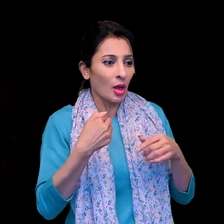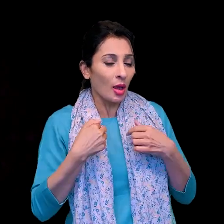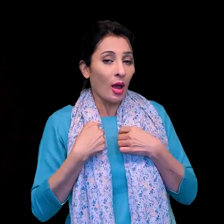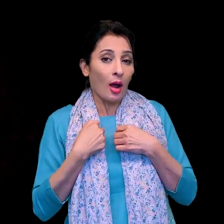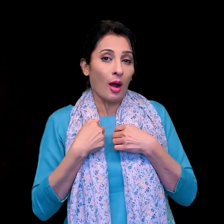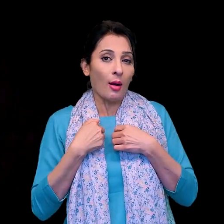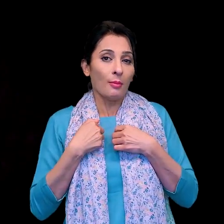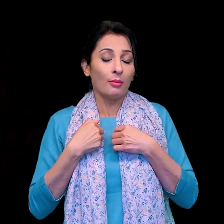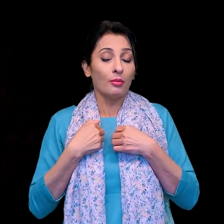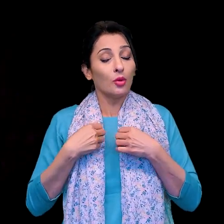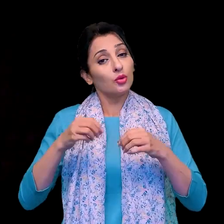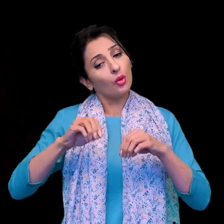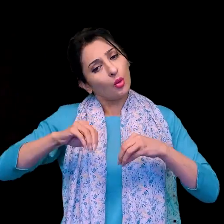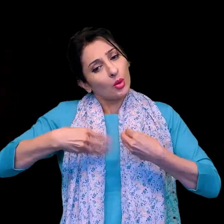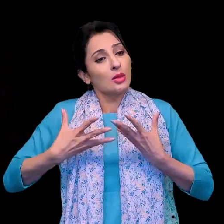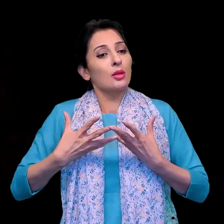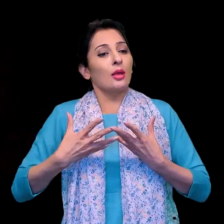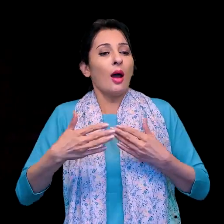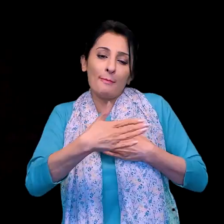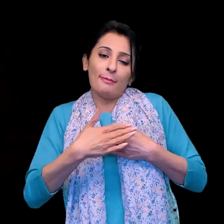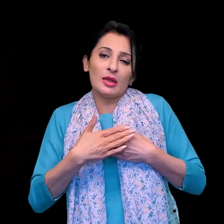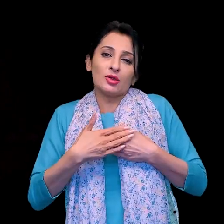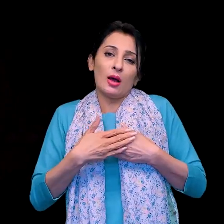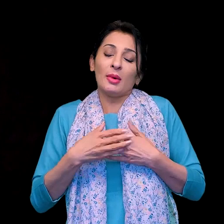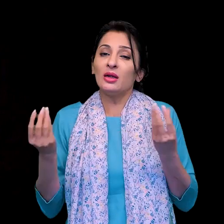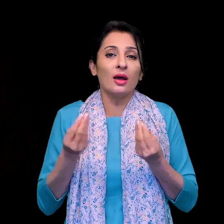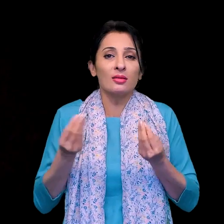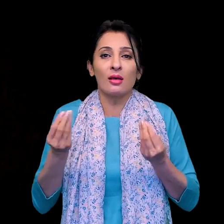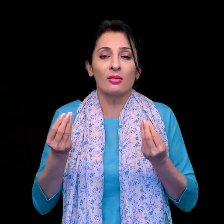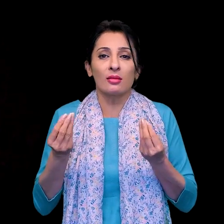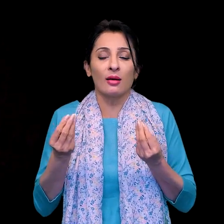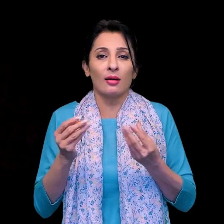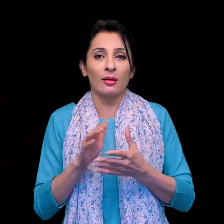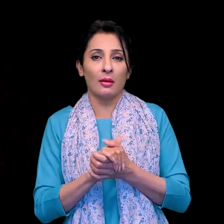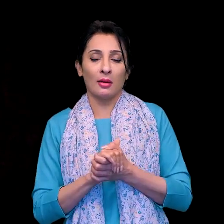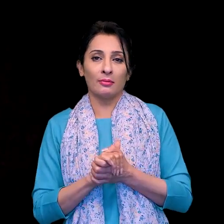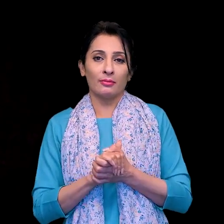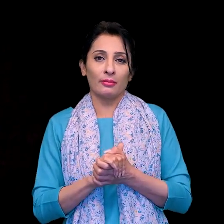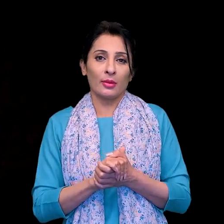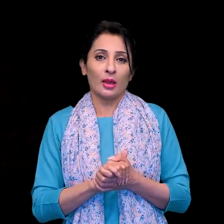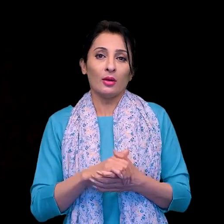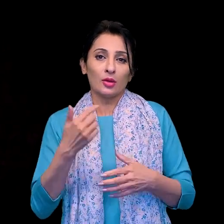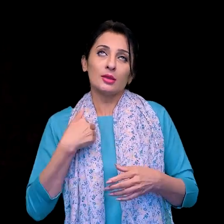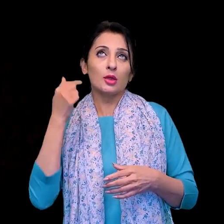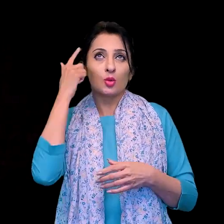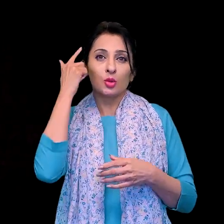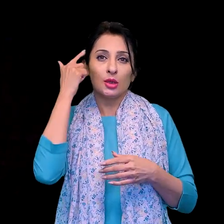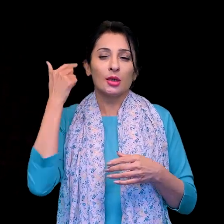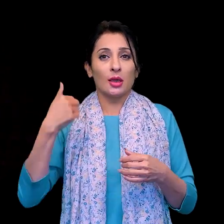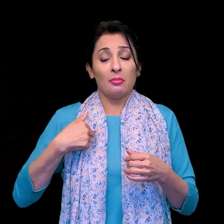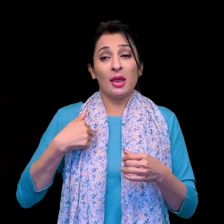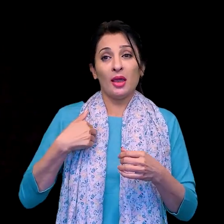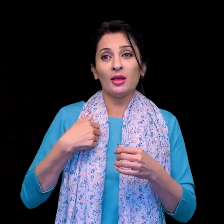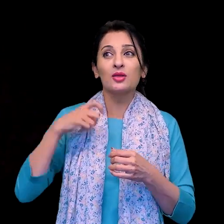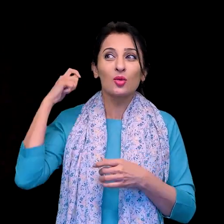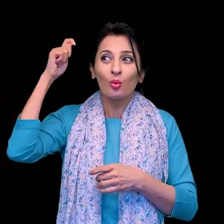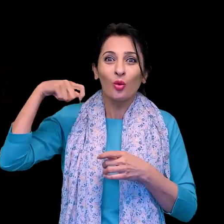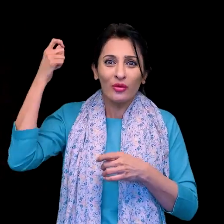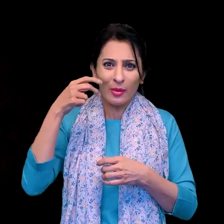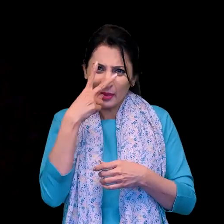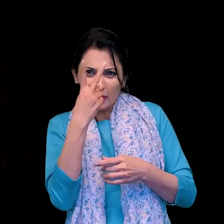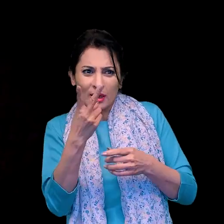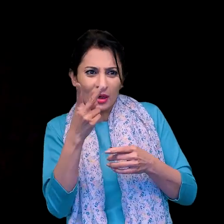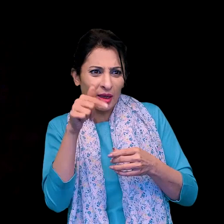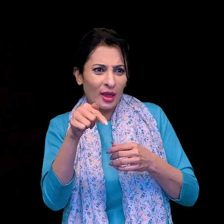situation, we could have been able to prevent it. It's like watching a horror movie and saying, oh, I wouldn't have died because I would have